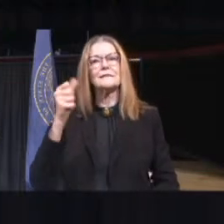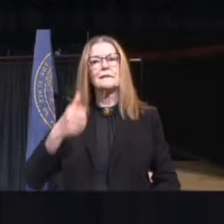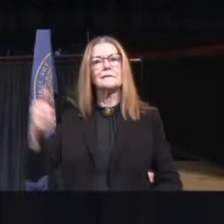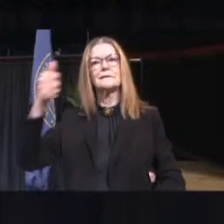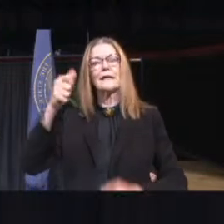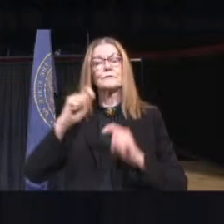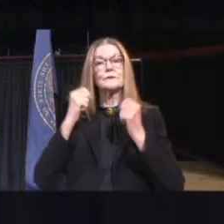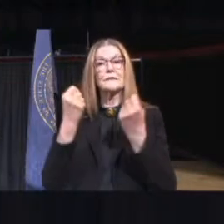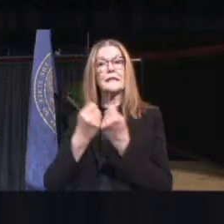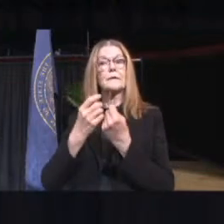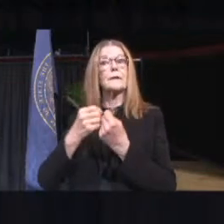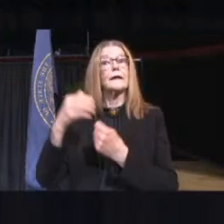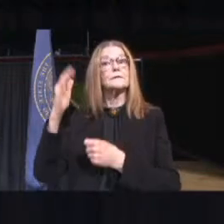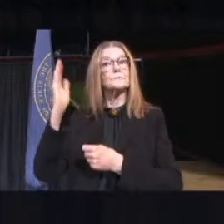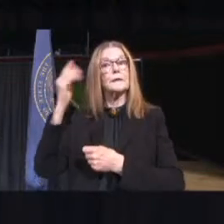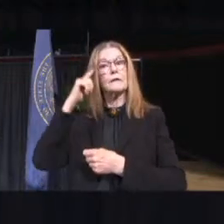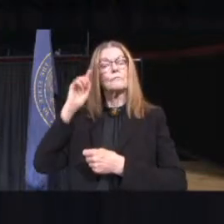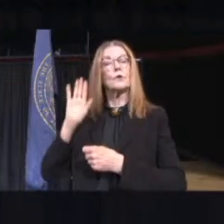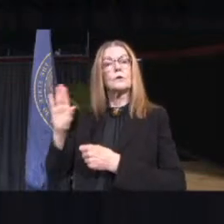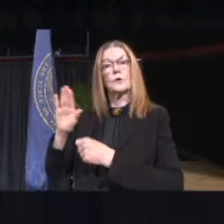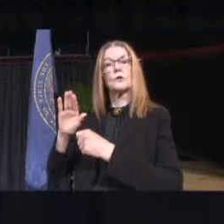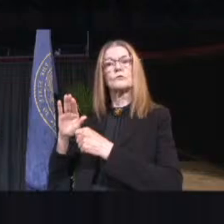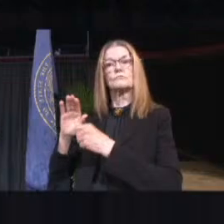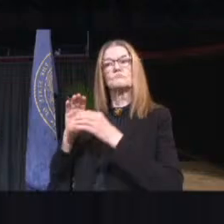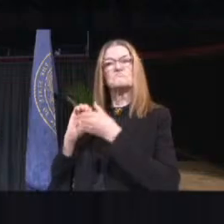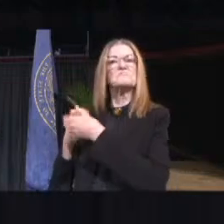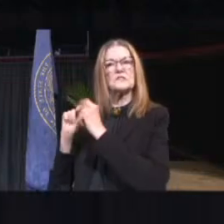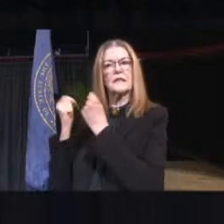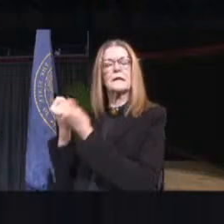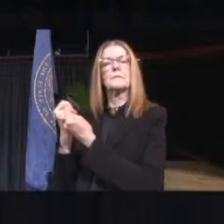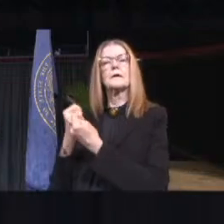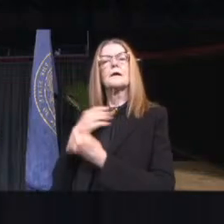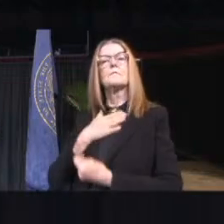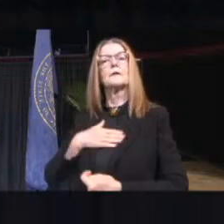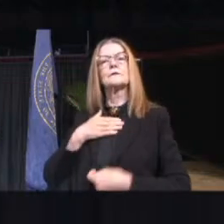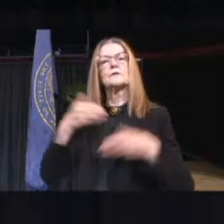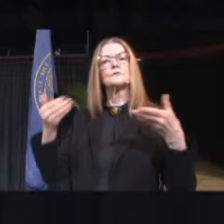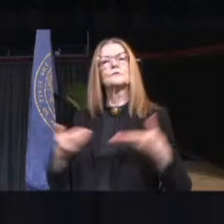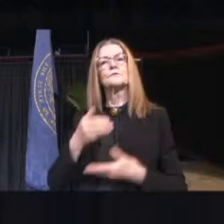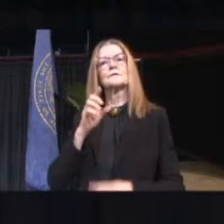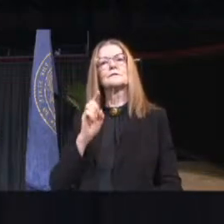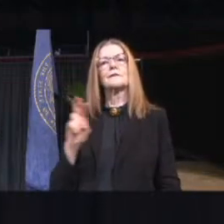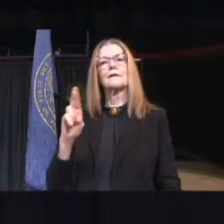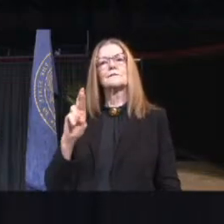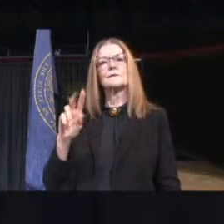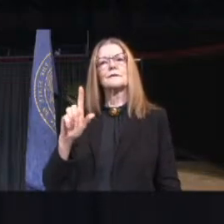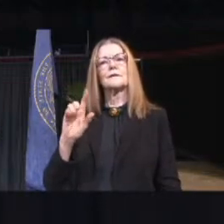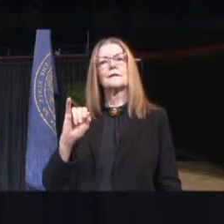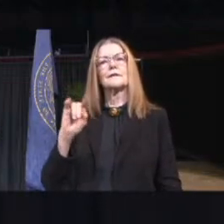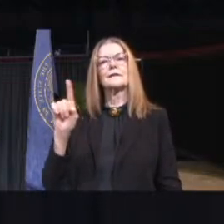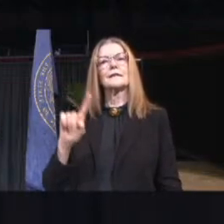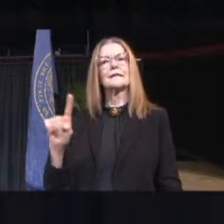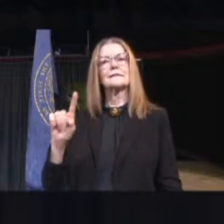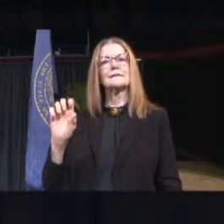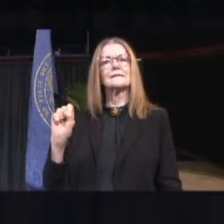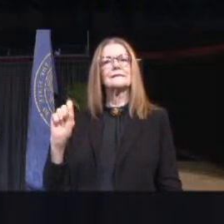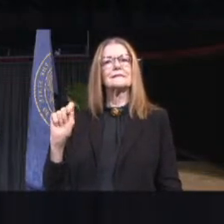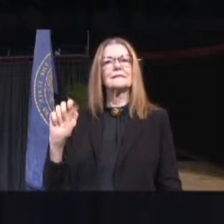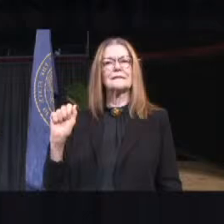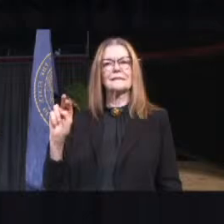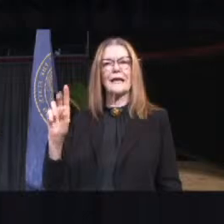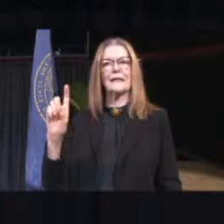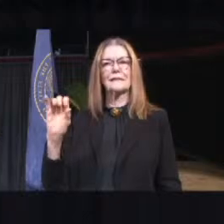and speaking on behalf of her colleagues, I am pleased to introduce Dr. Liz Standish, Associate Superintendent of Business Affairs.